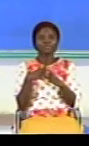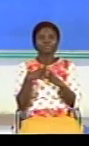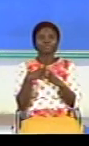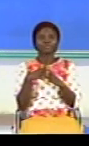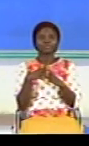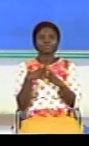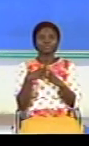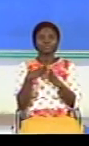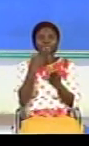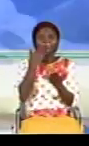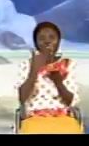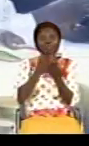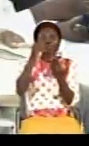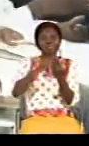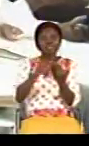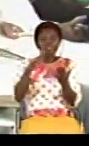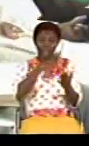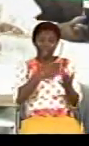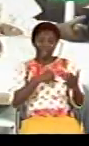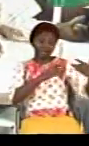Goodness and mercy will follow you.